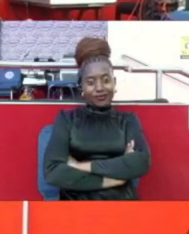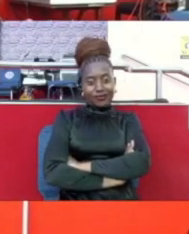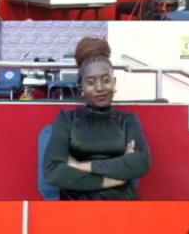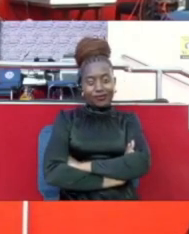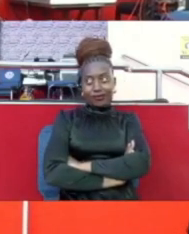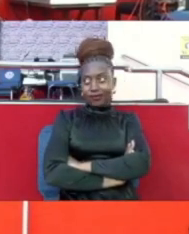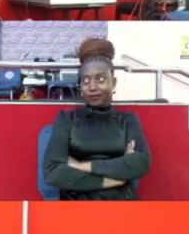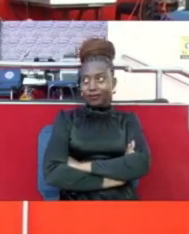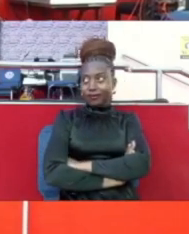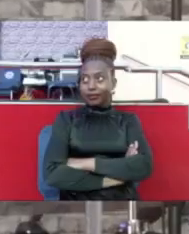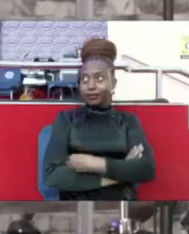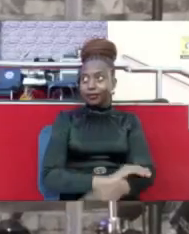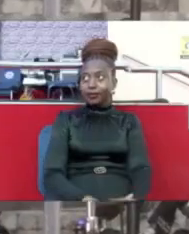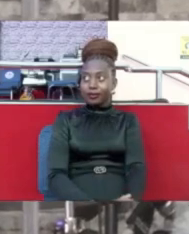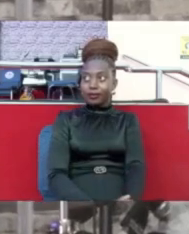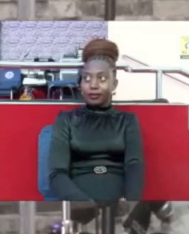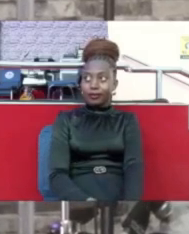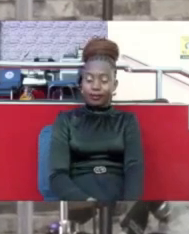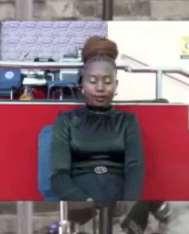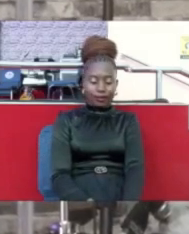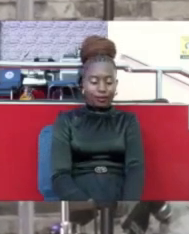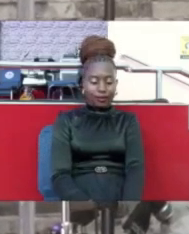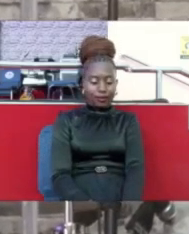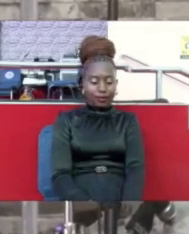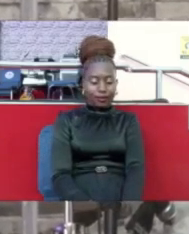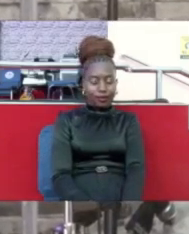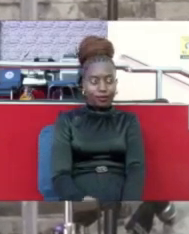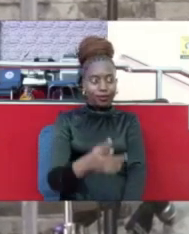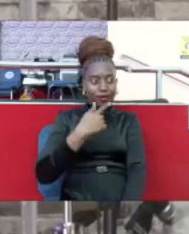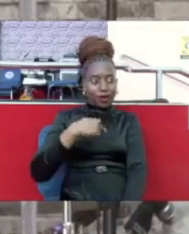We're done, but we're not finished.